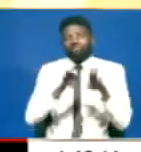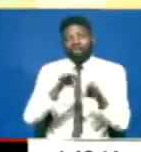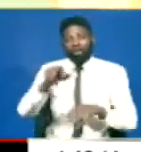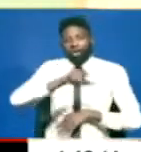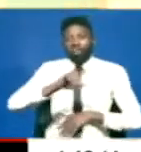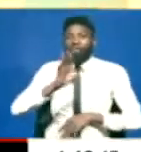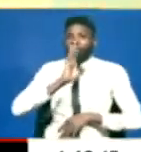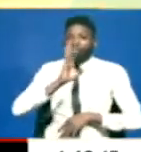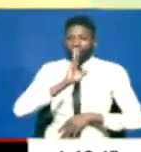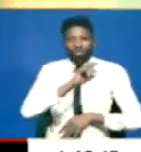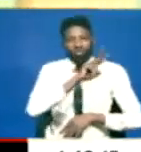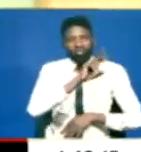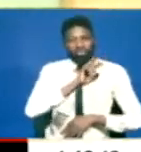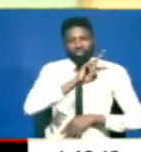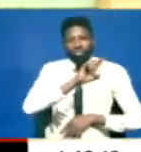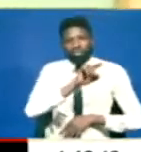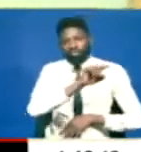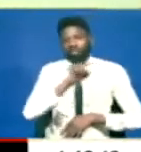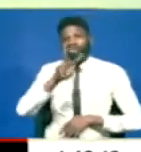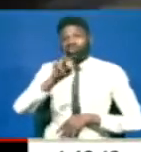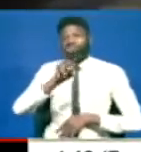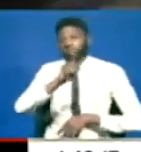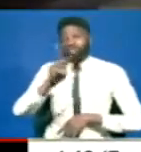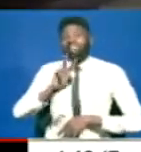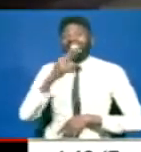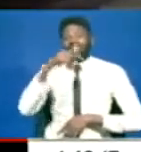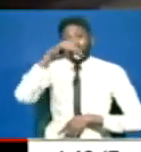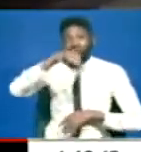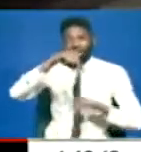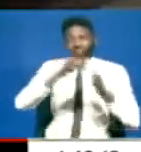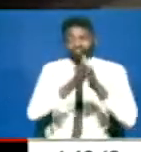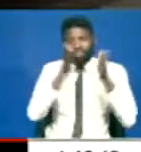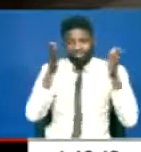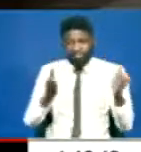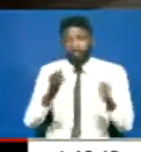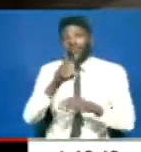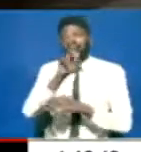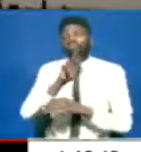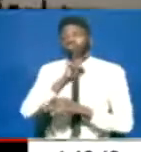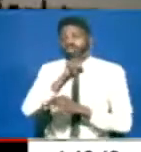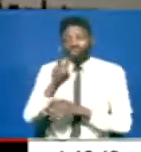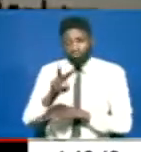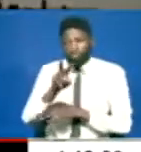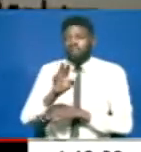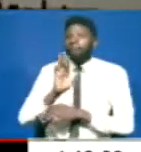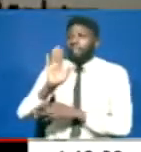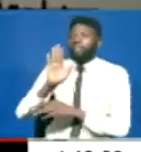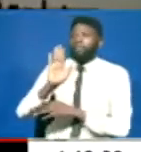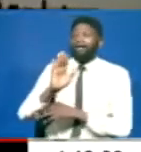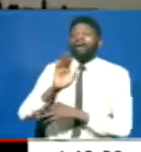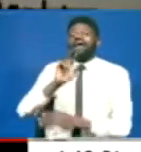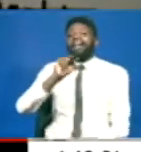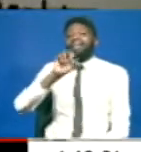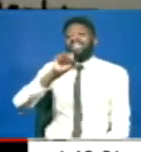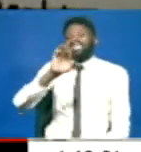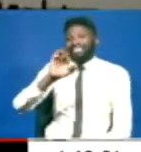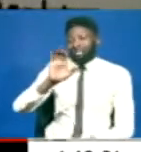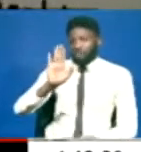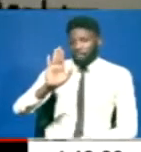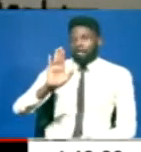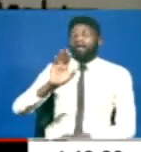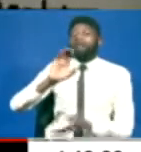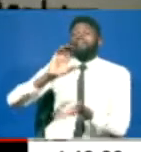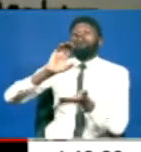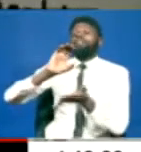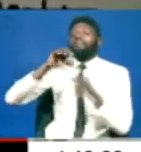2021-2022 financial year. In the second quarter of 2022, the market capitalization at the Nairobi Securities Exchange